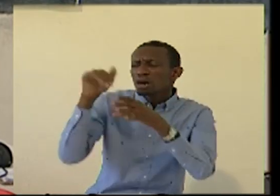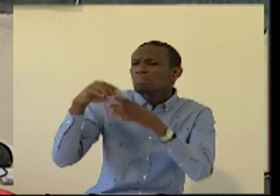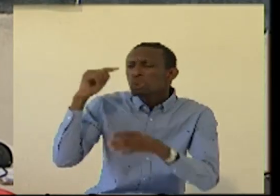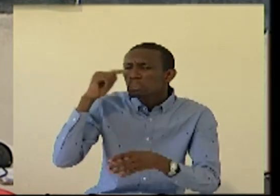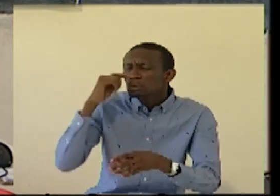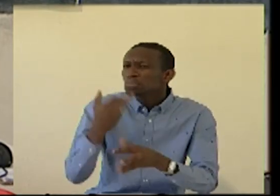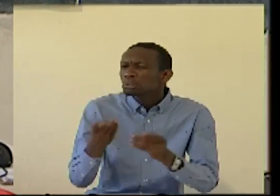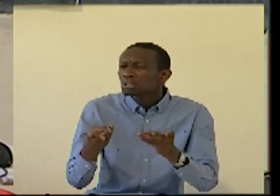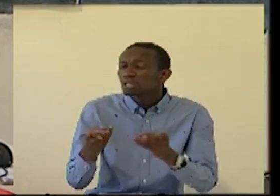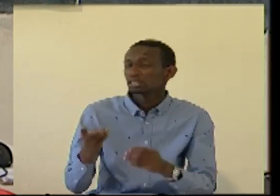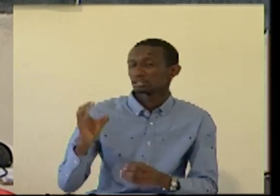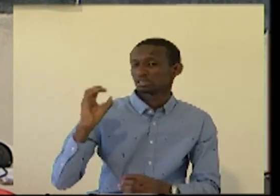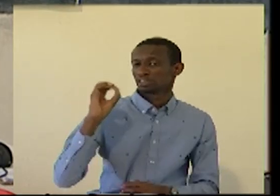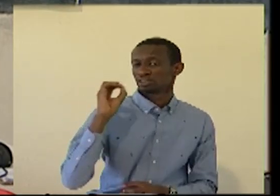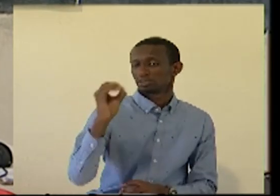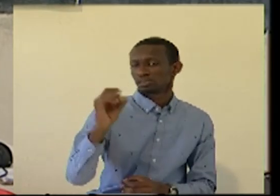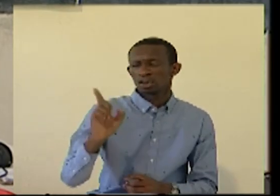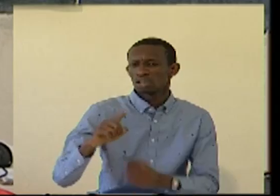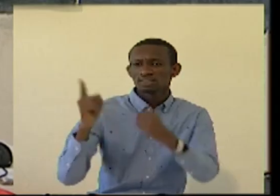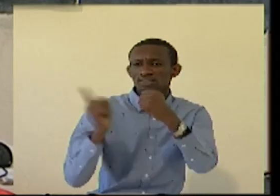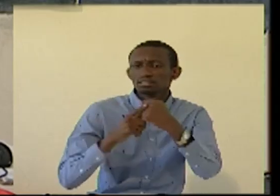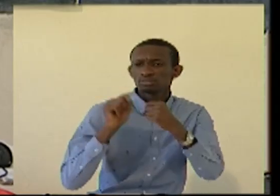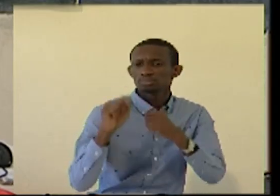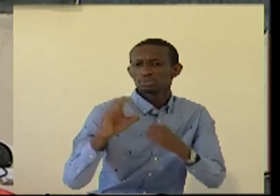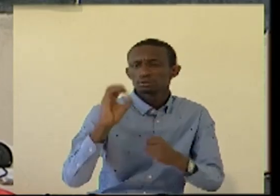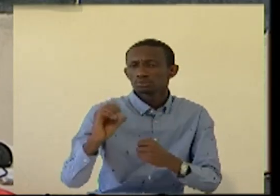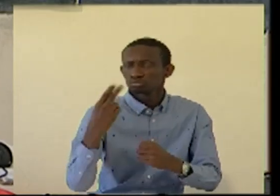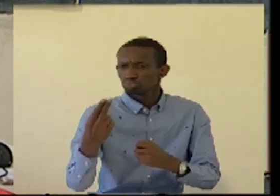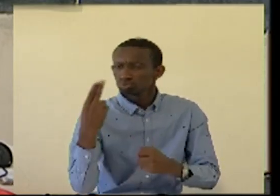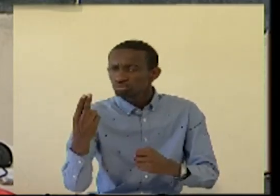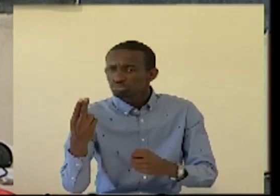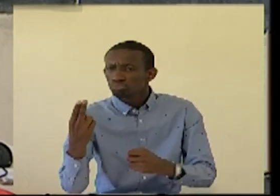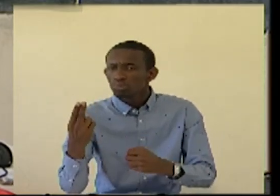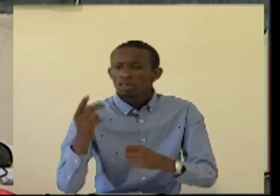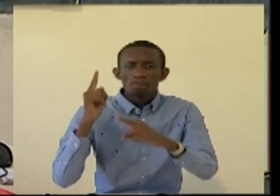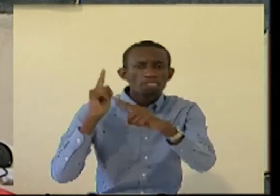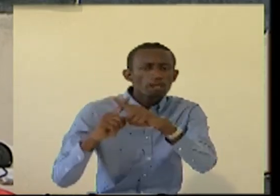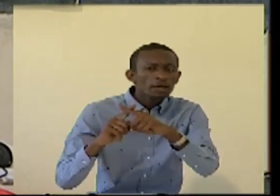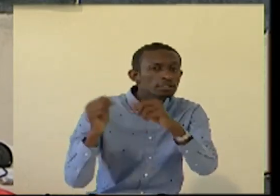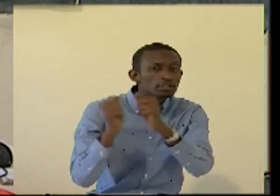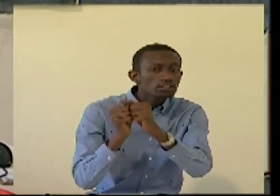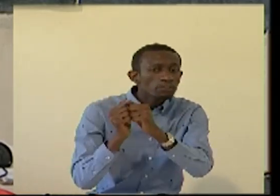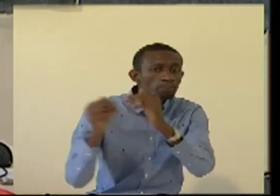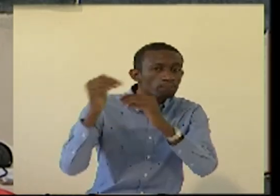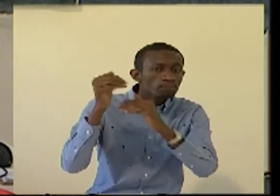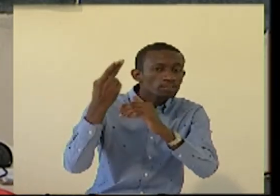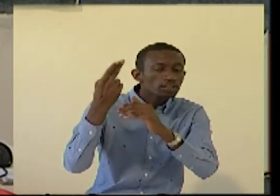6.022 times 10^23 atoms of